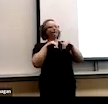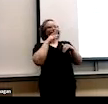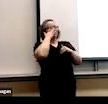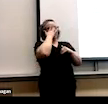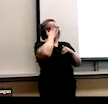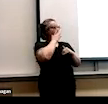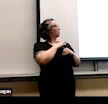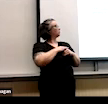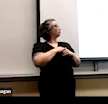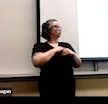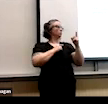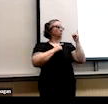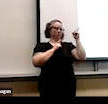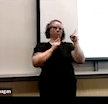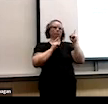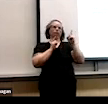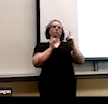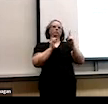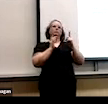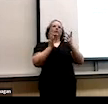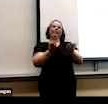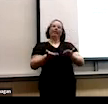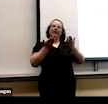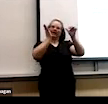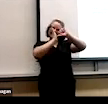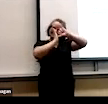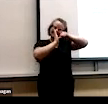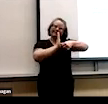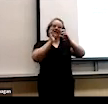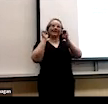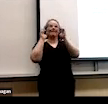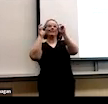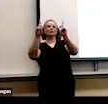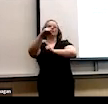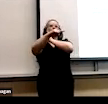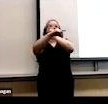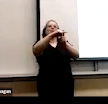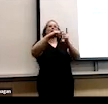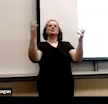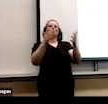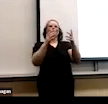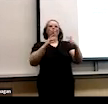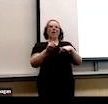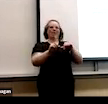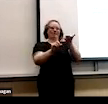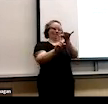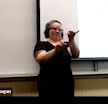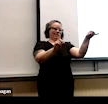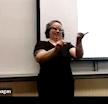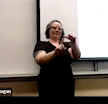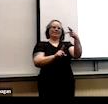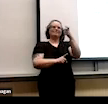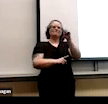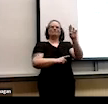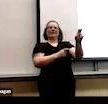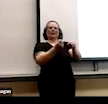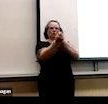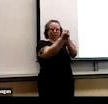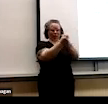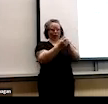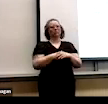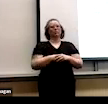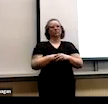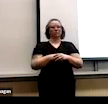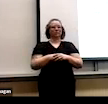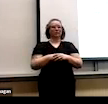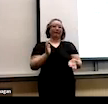this step is education and peer support. Peer support's a hard one, and we're working on this in the TLC program. It's really difficult as an adult